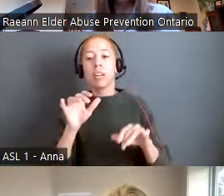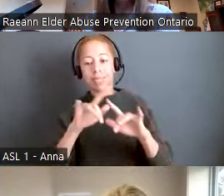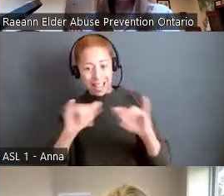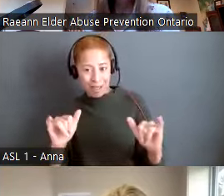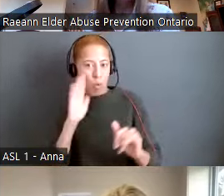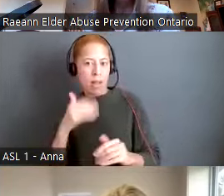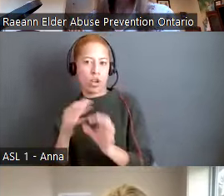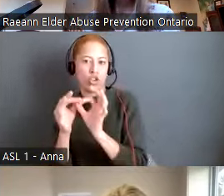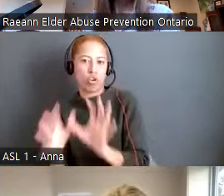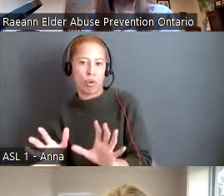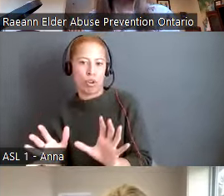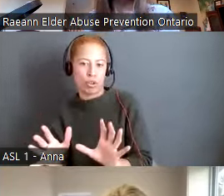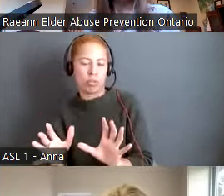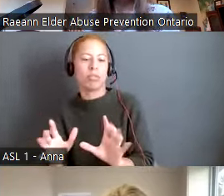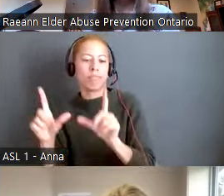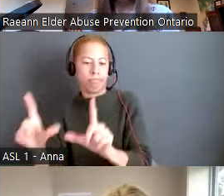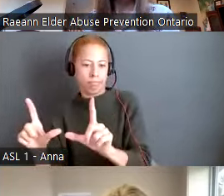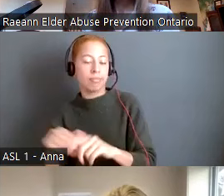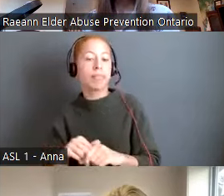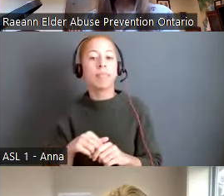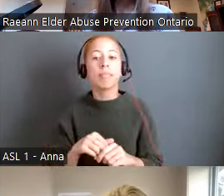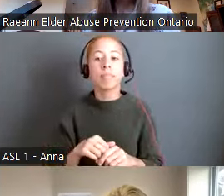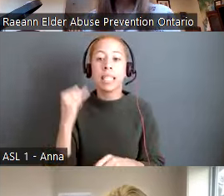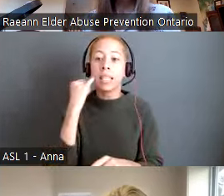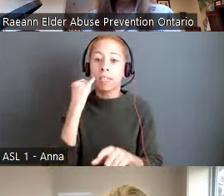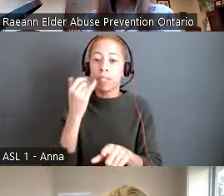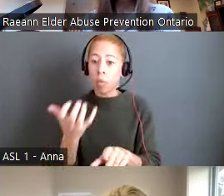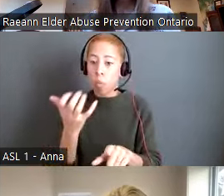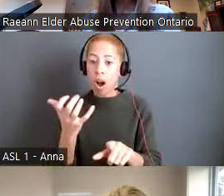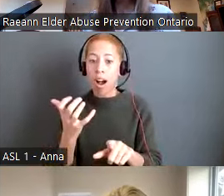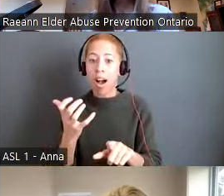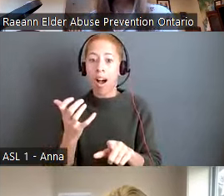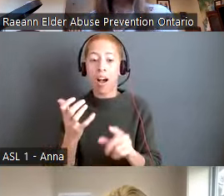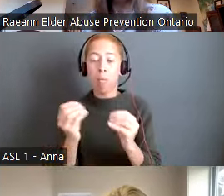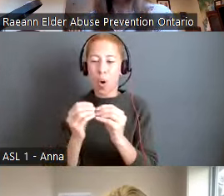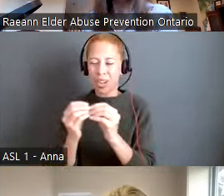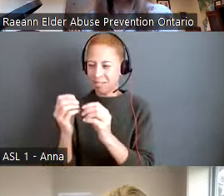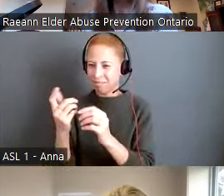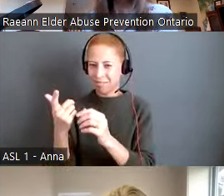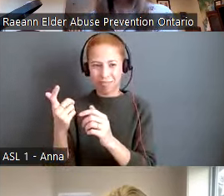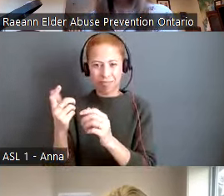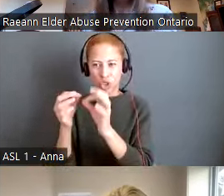the screen. If you would like to make the screen larger for the interpreters, you can